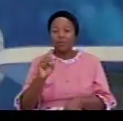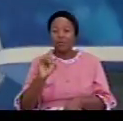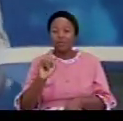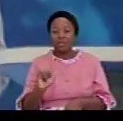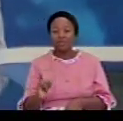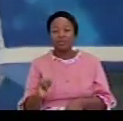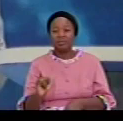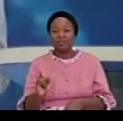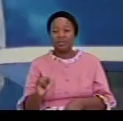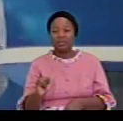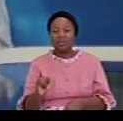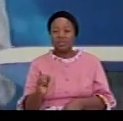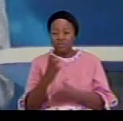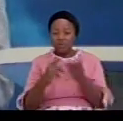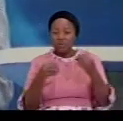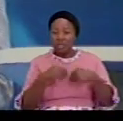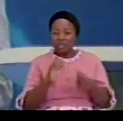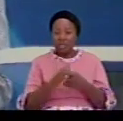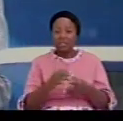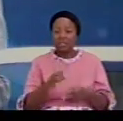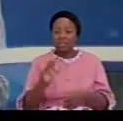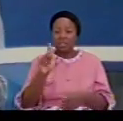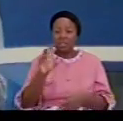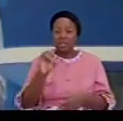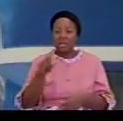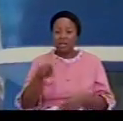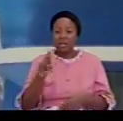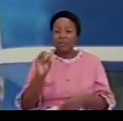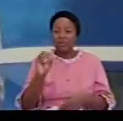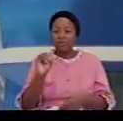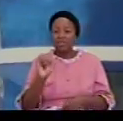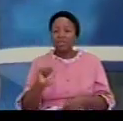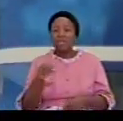Somebody has leprosy in the fingers.